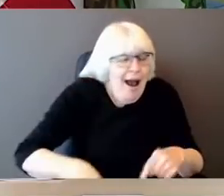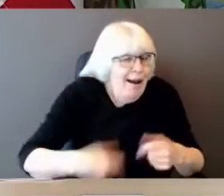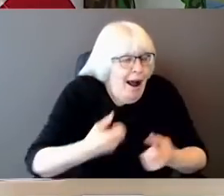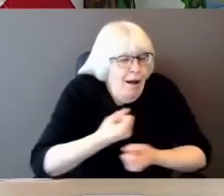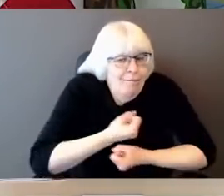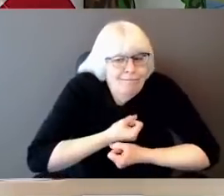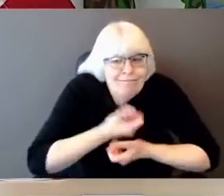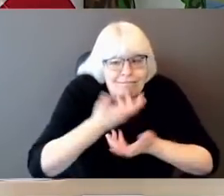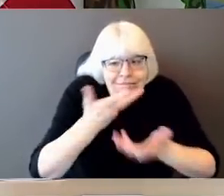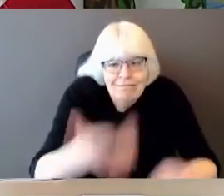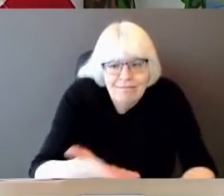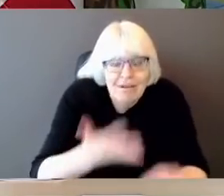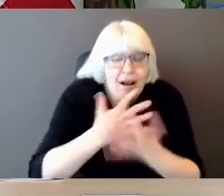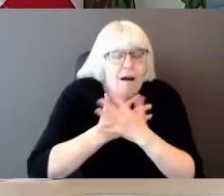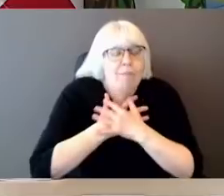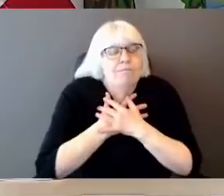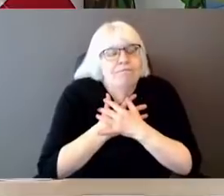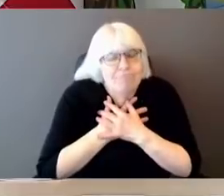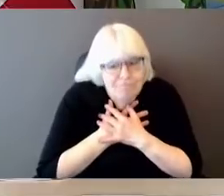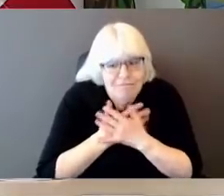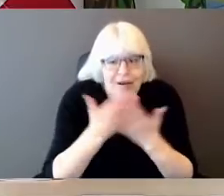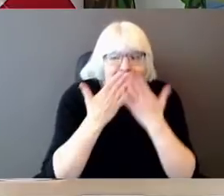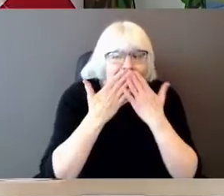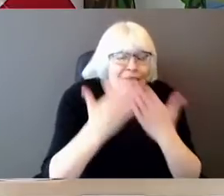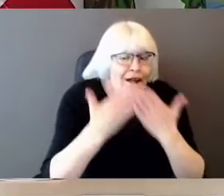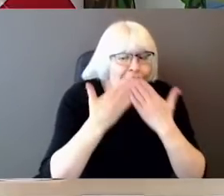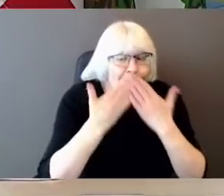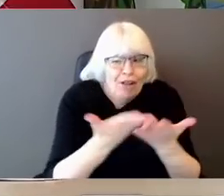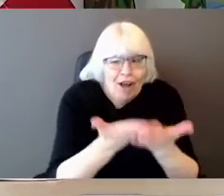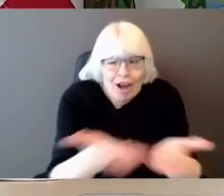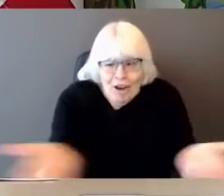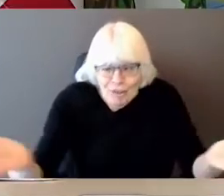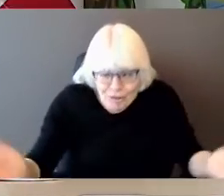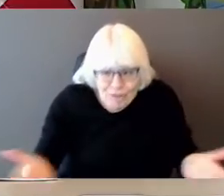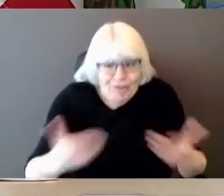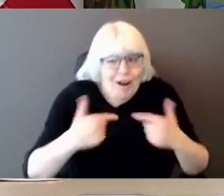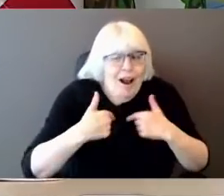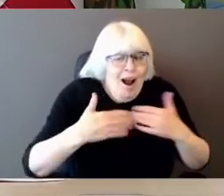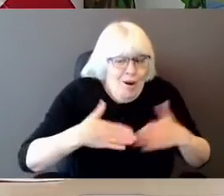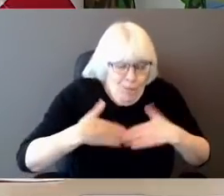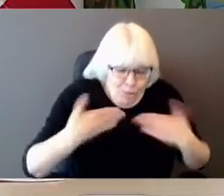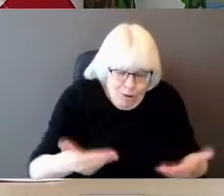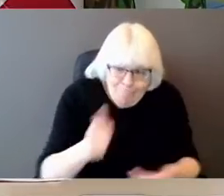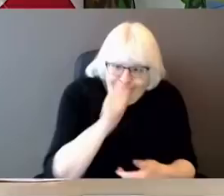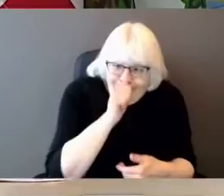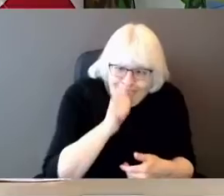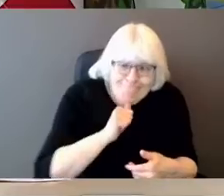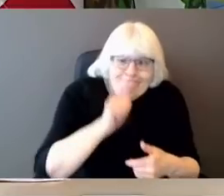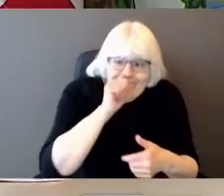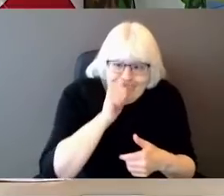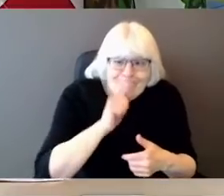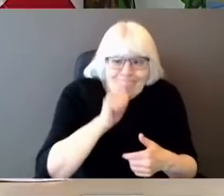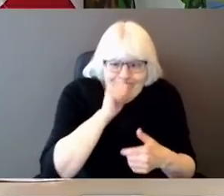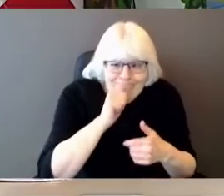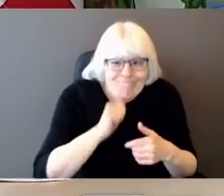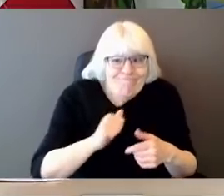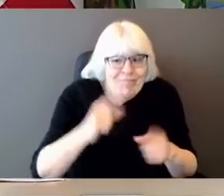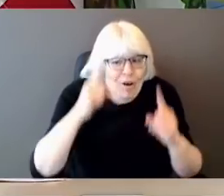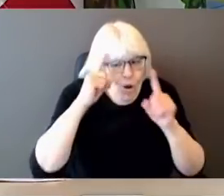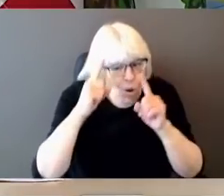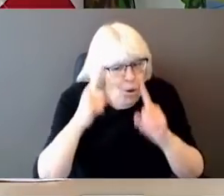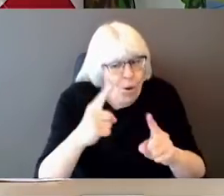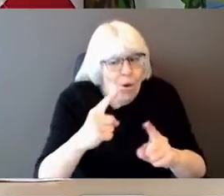in whatever capacity that has been and did what they needed to do to protect and support themselves and